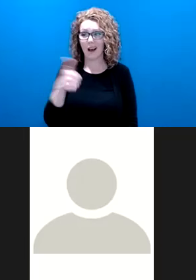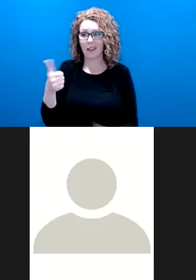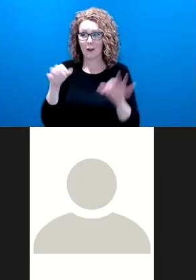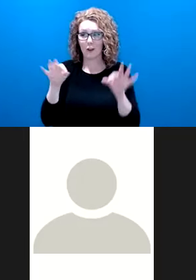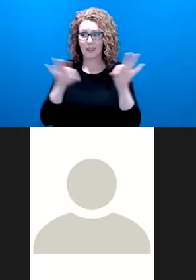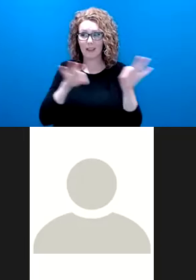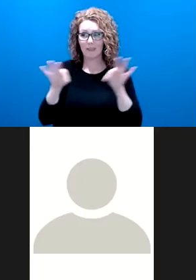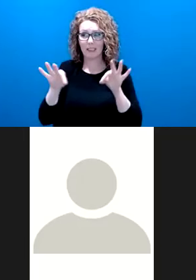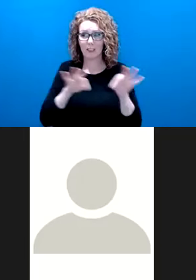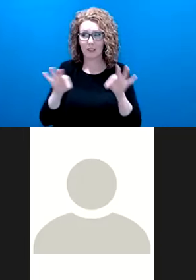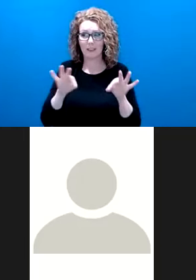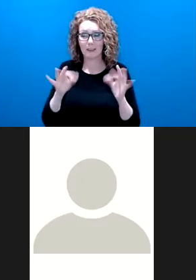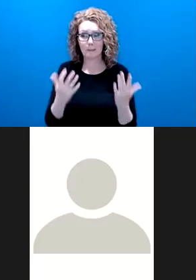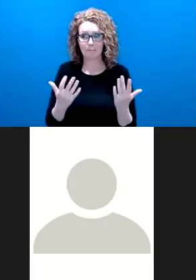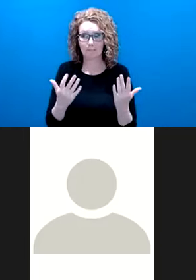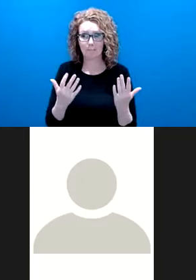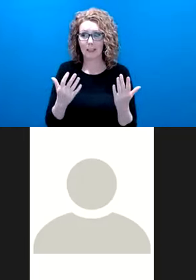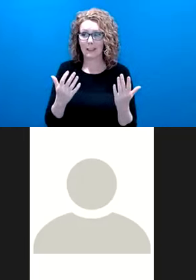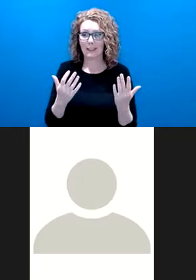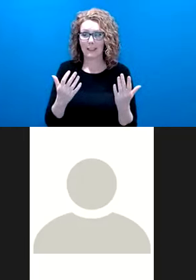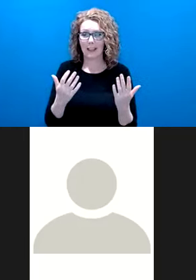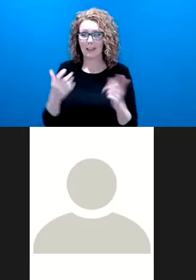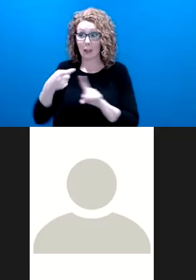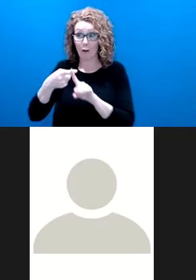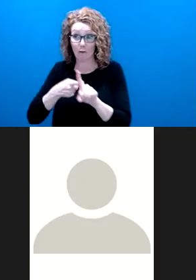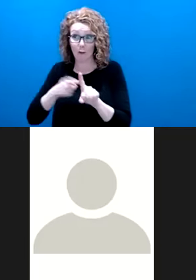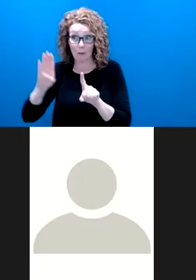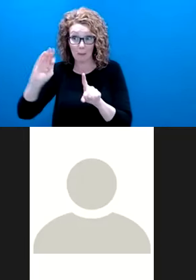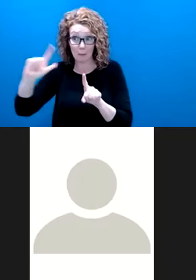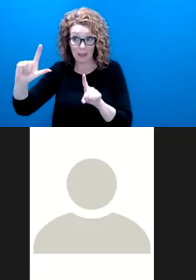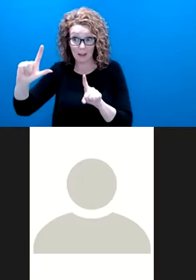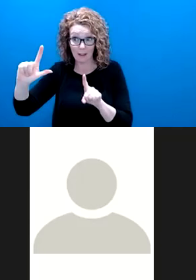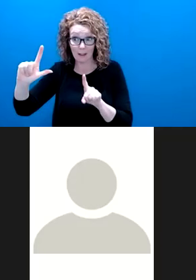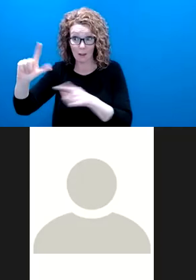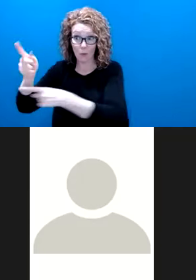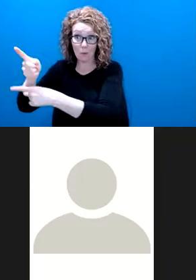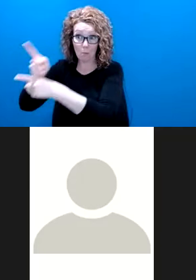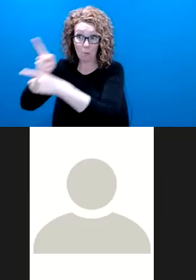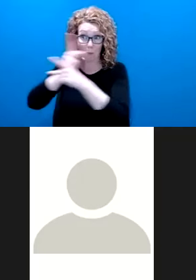Ross, that were taken from the bill language.